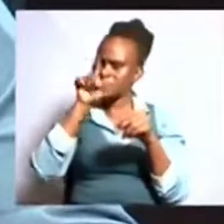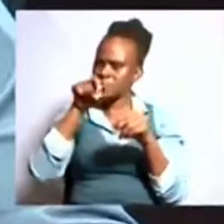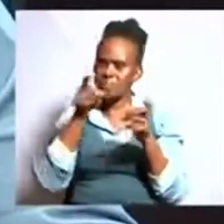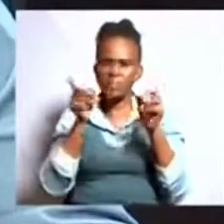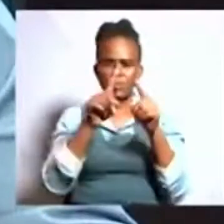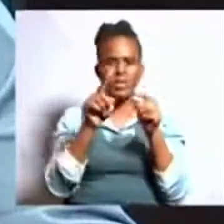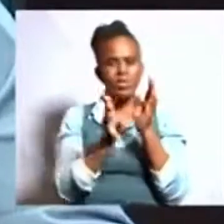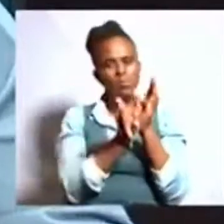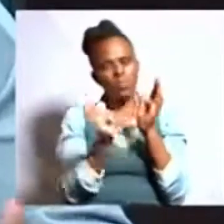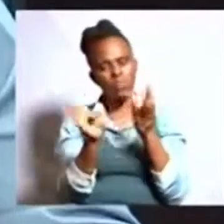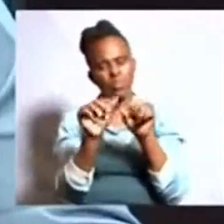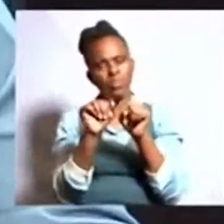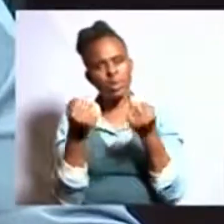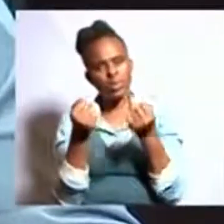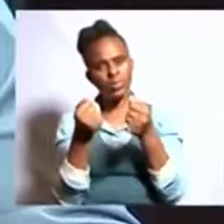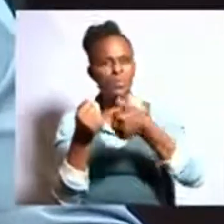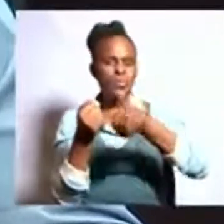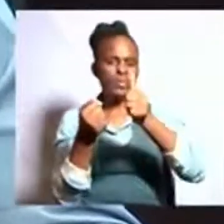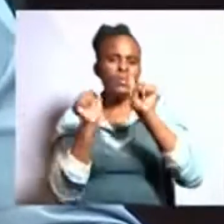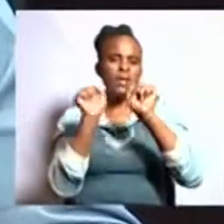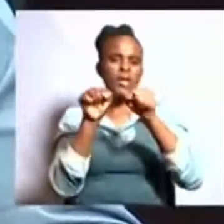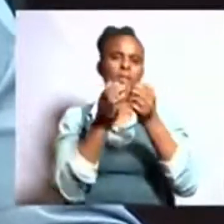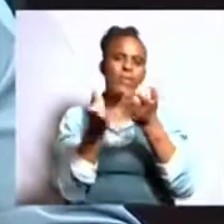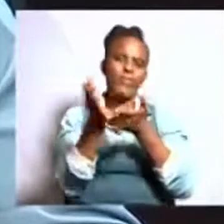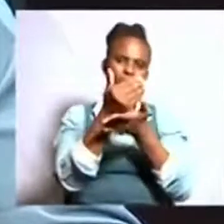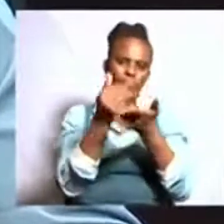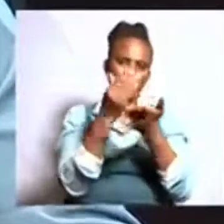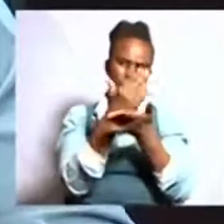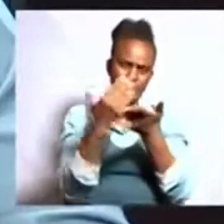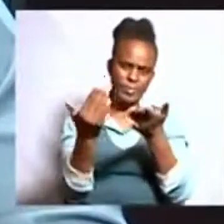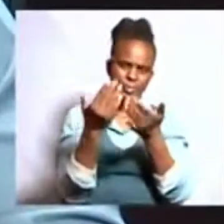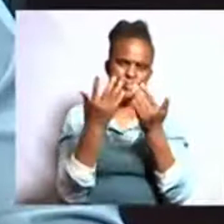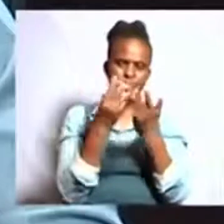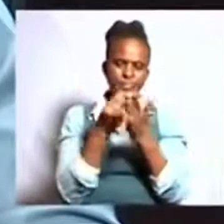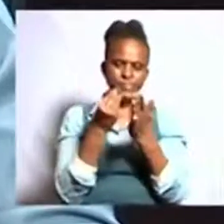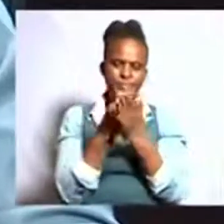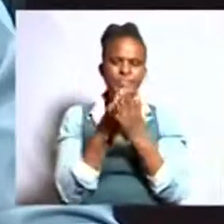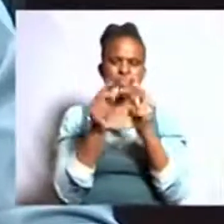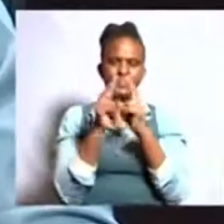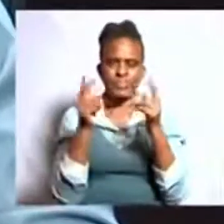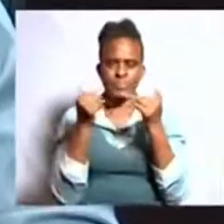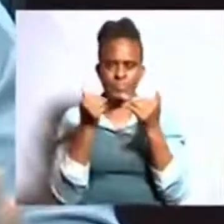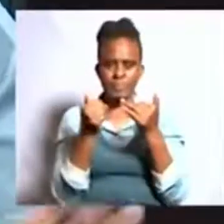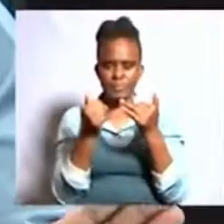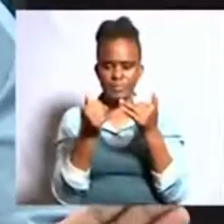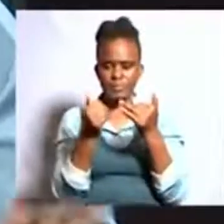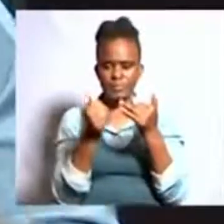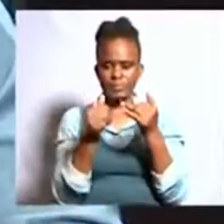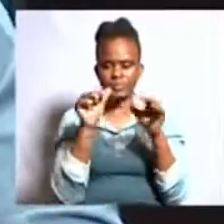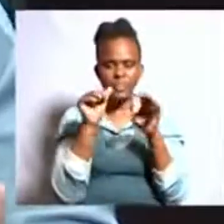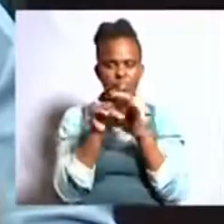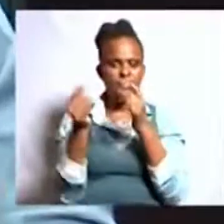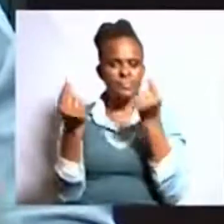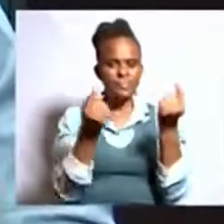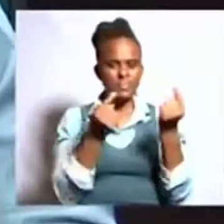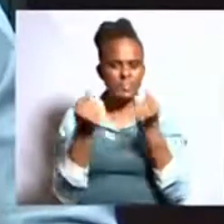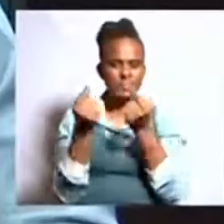one defaults, you are able to recover something. So in this situation